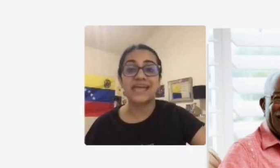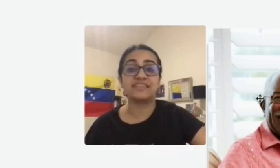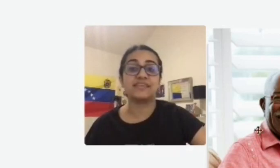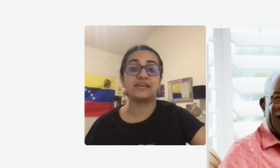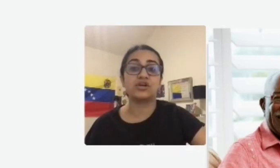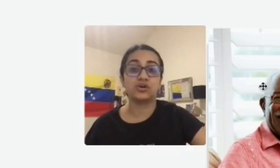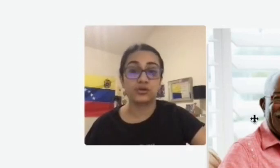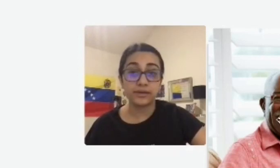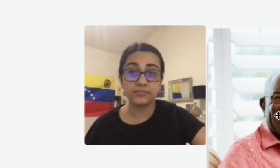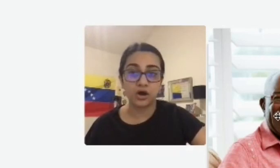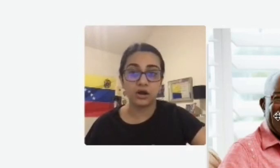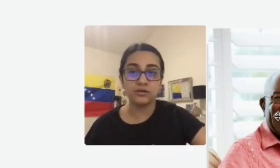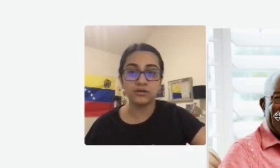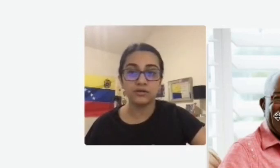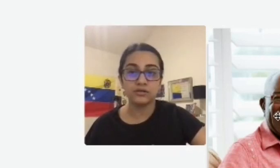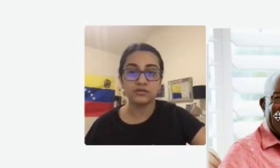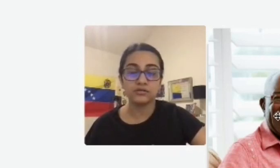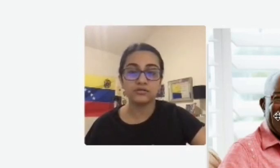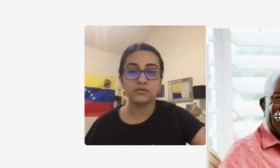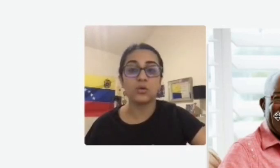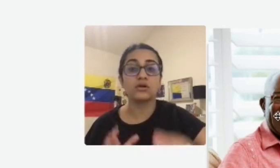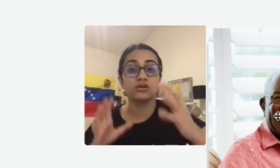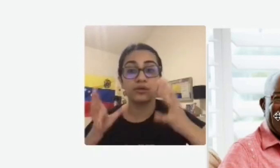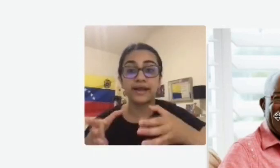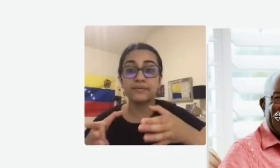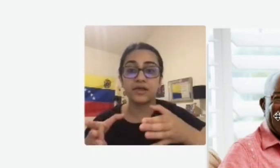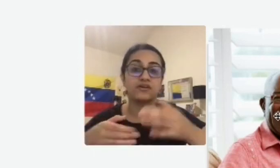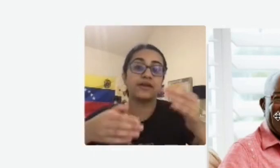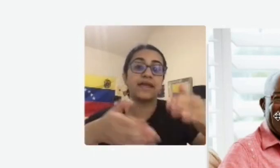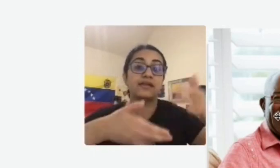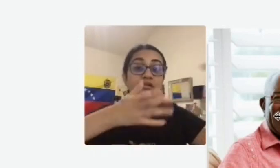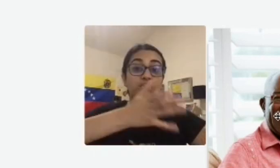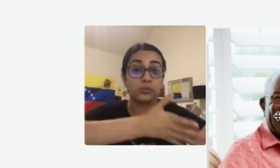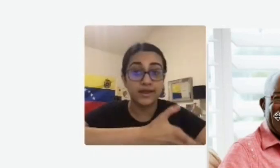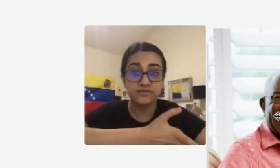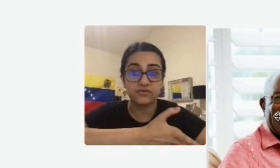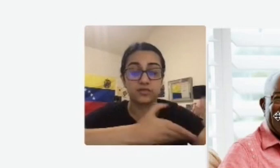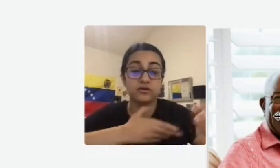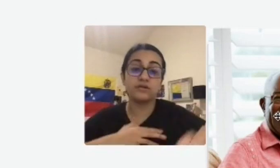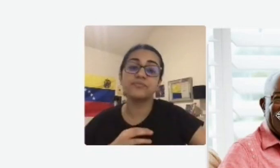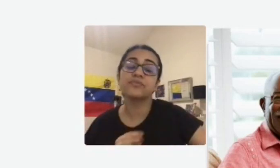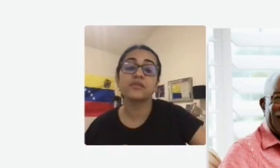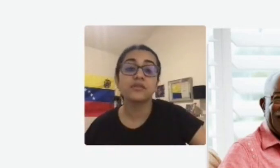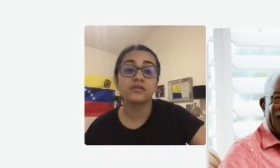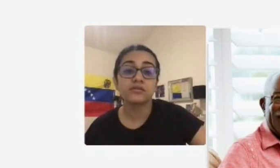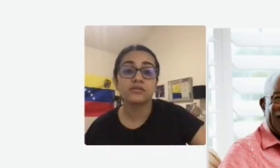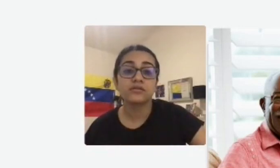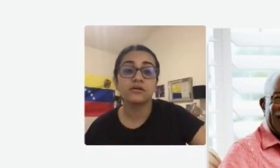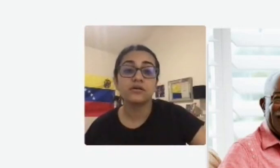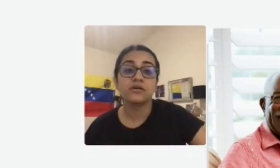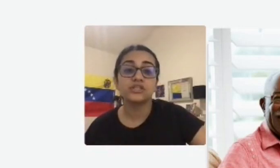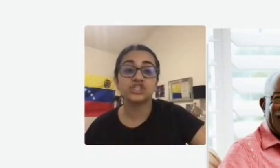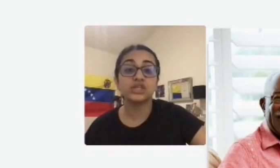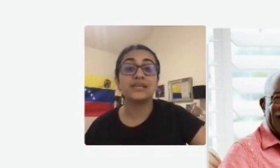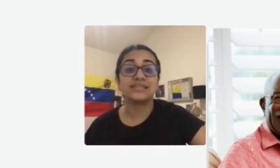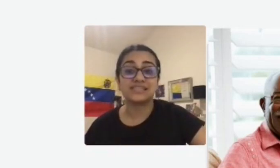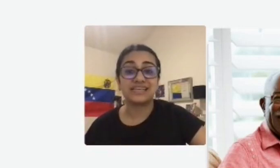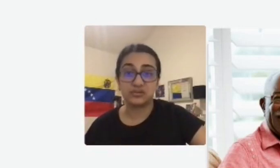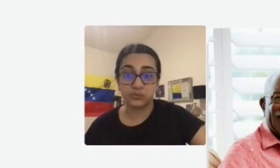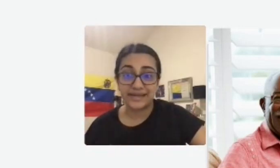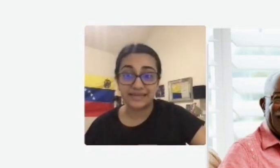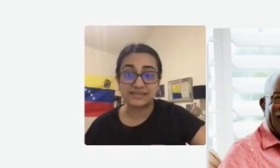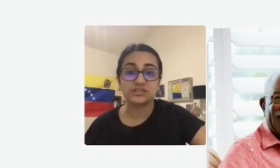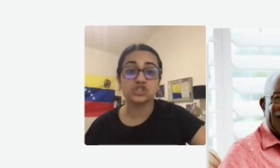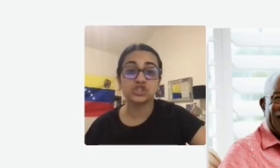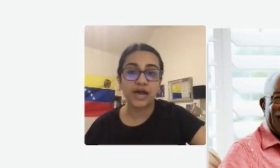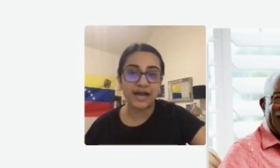grandma and the grandpa, or grandmother and grandfather. She is